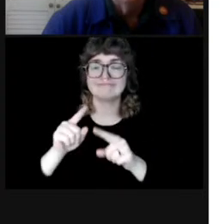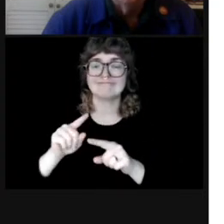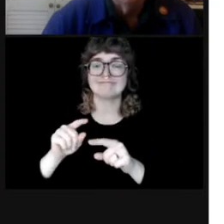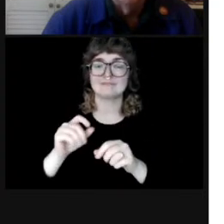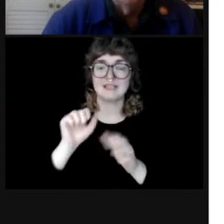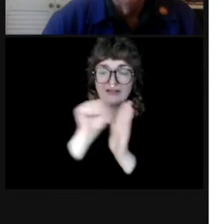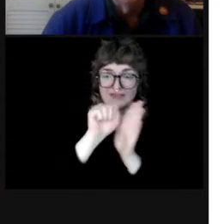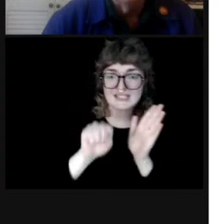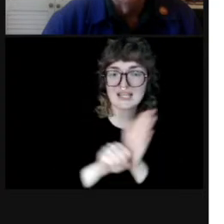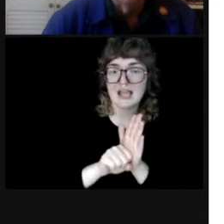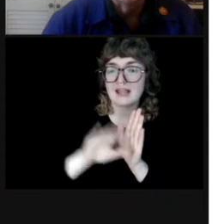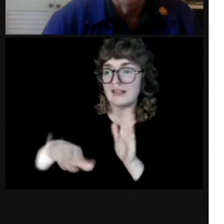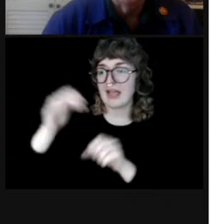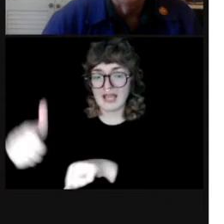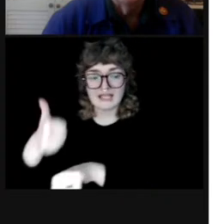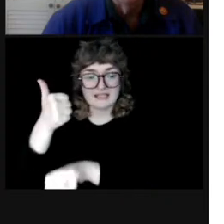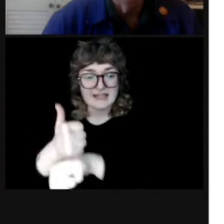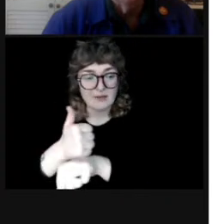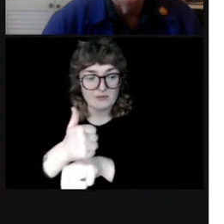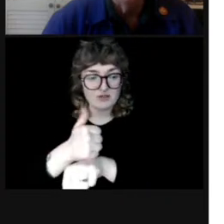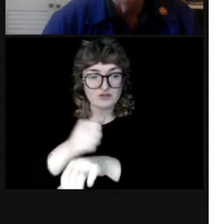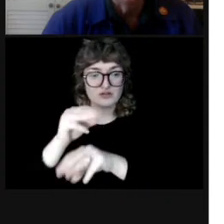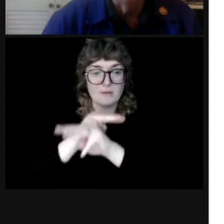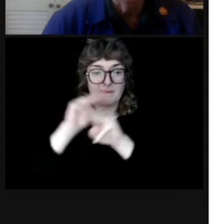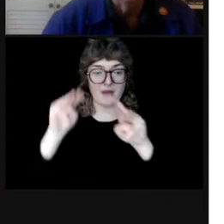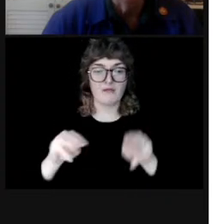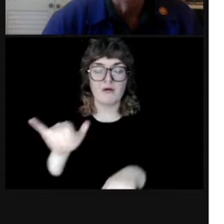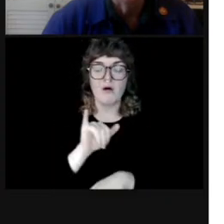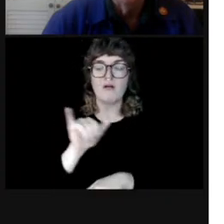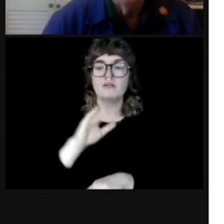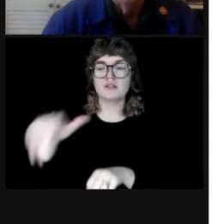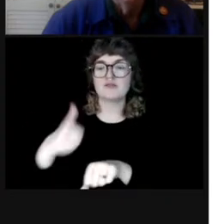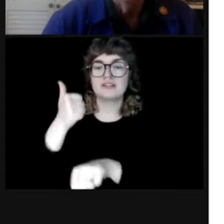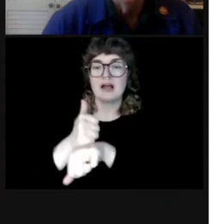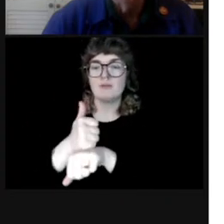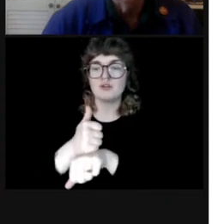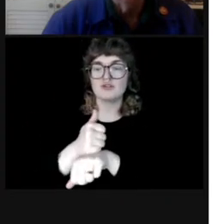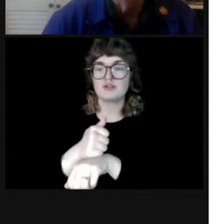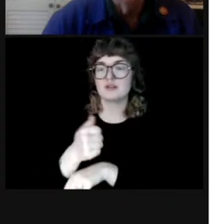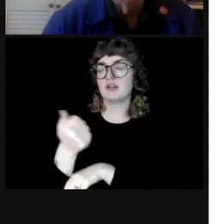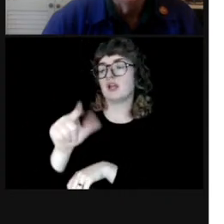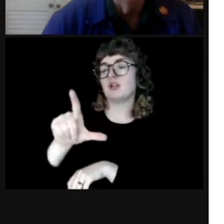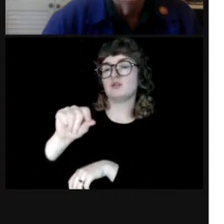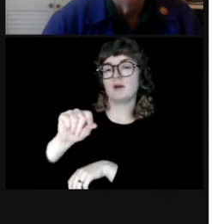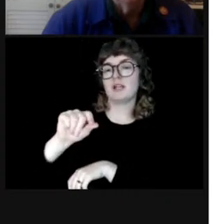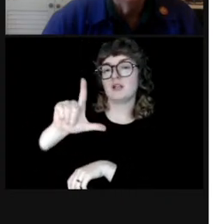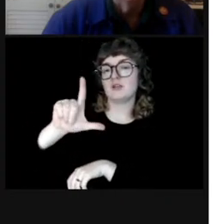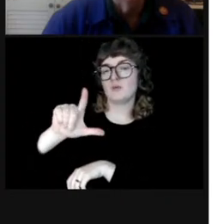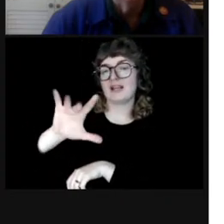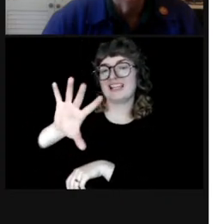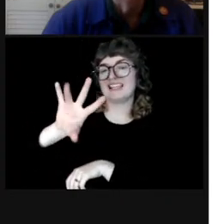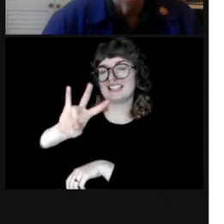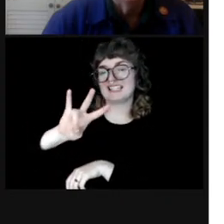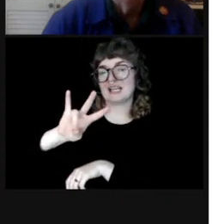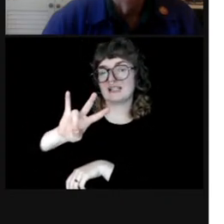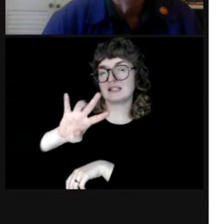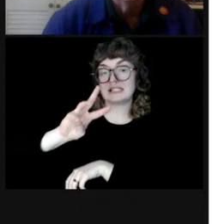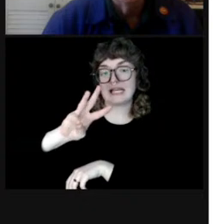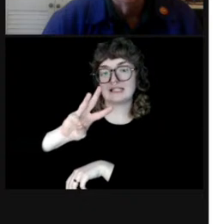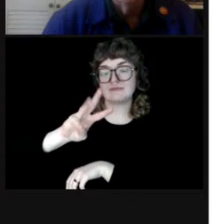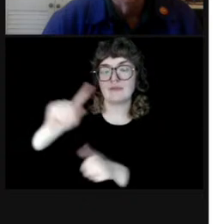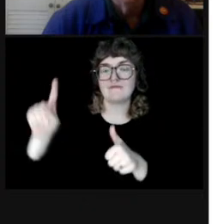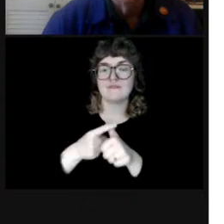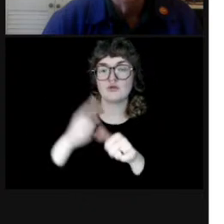to develop their own local programming in 2026. A mosaic piece can link your institution to